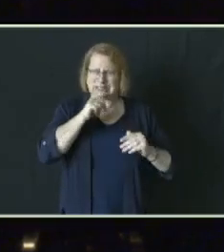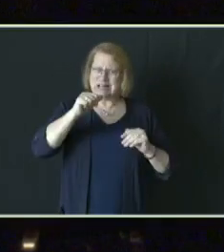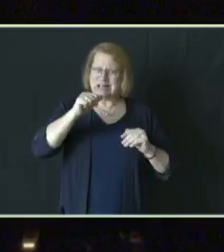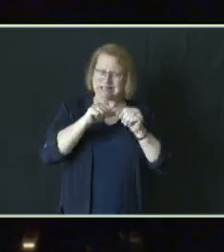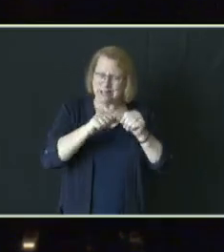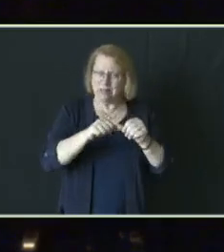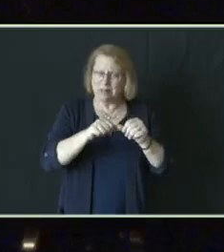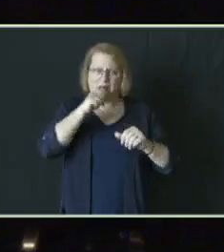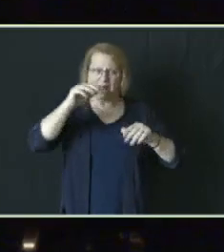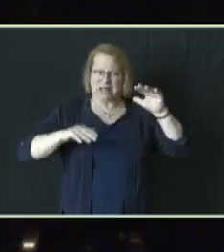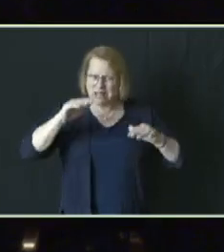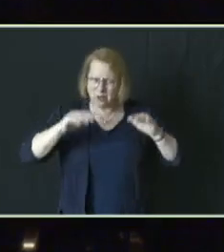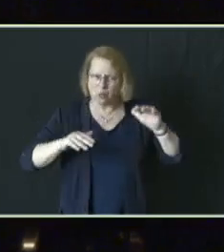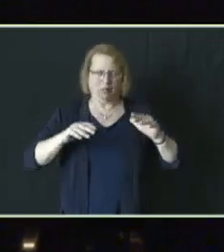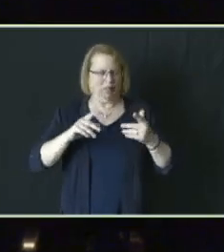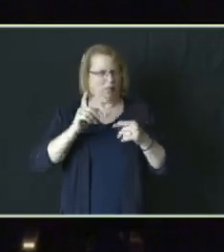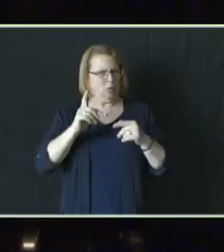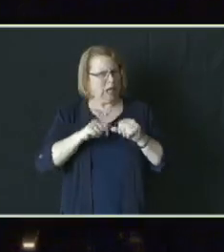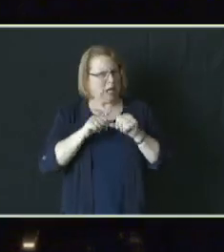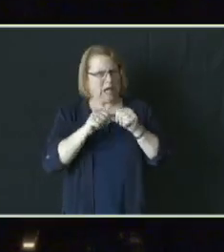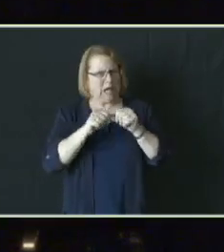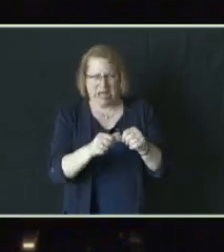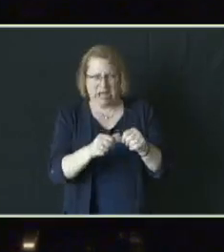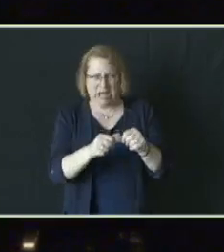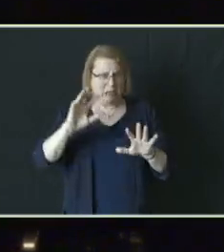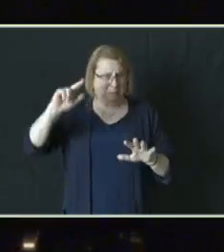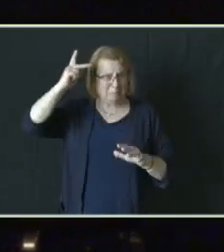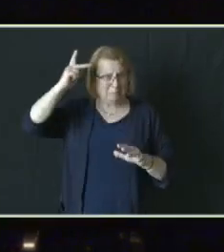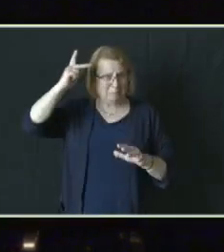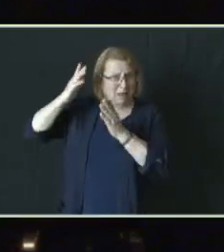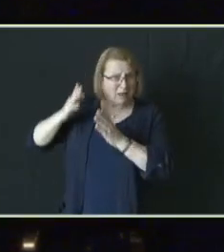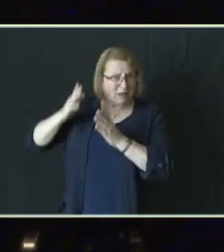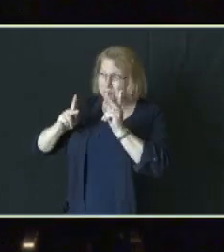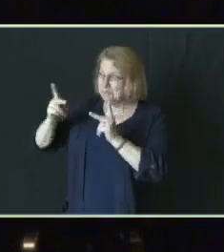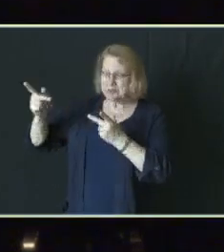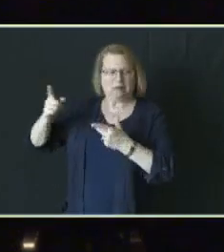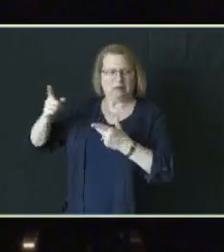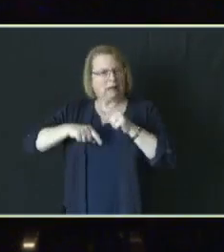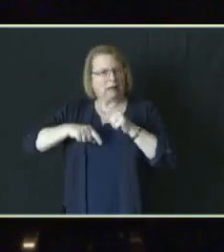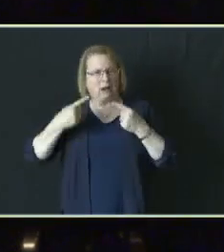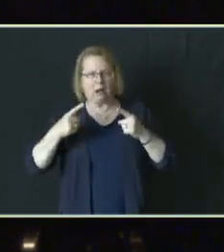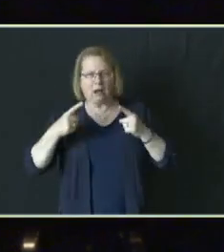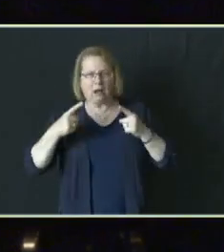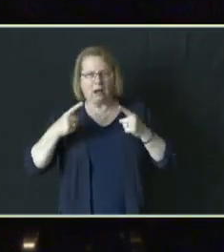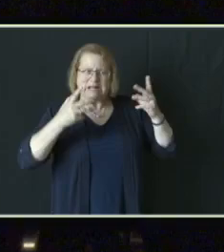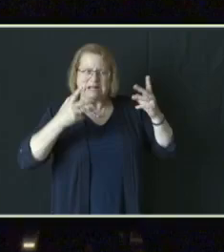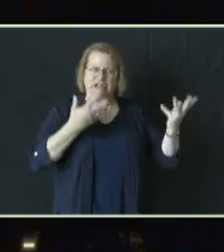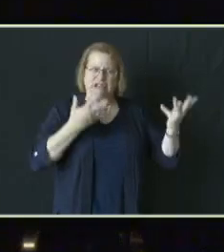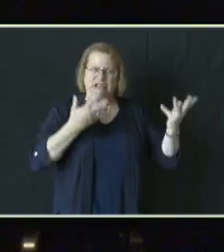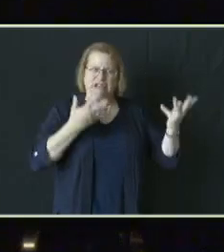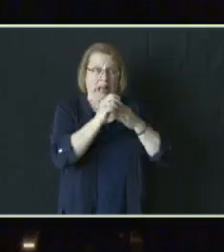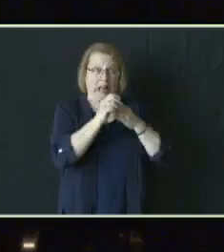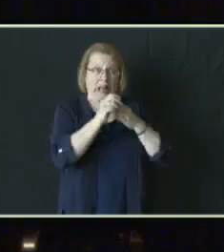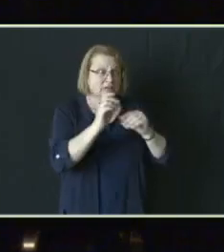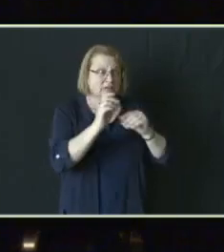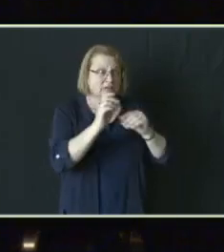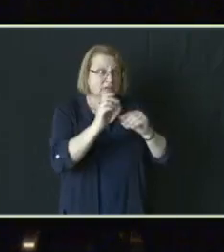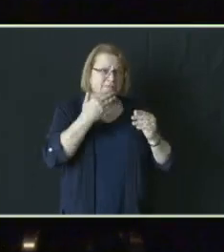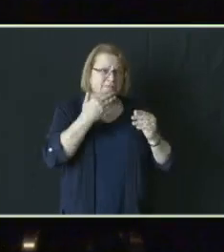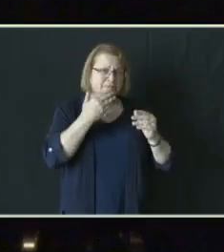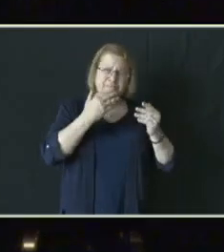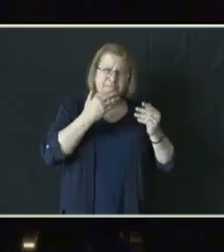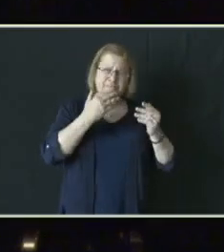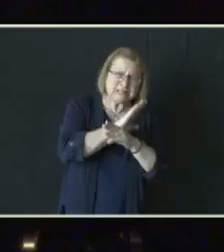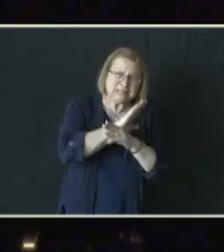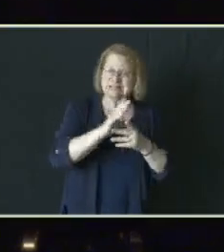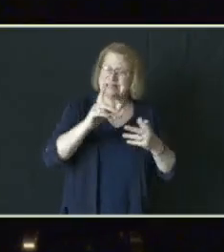unsustainable. Politicians are having difficulty getting things done, and leaders of institutions everywhere are losing